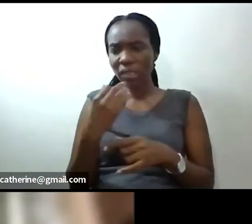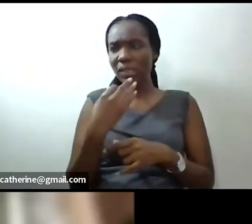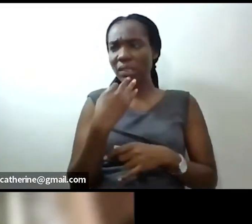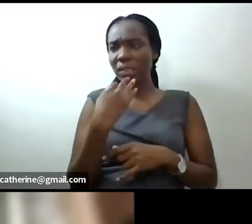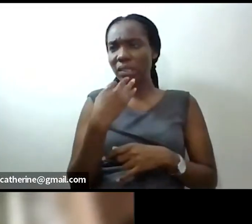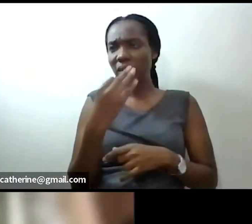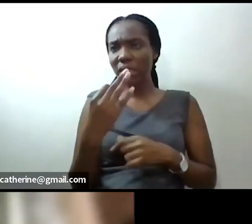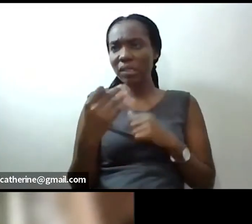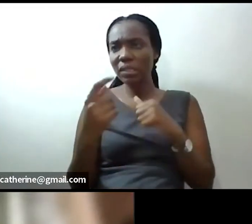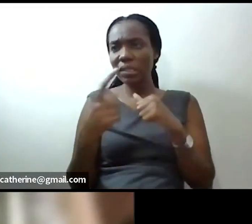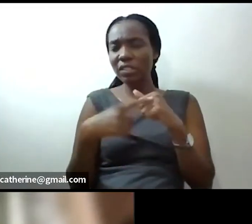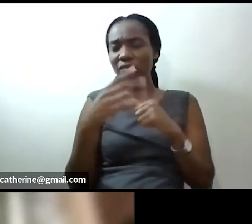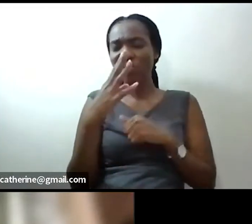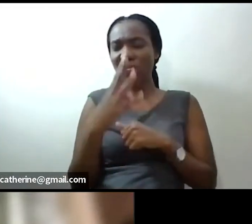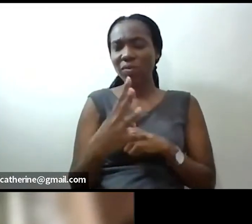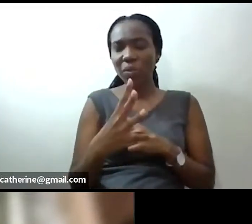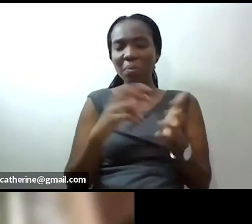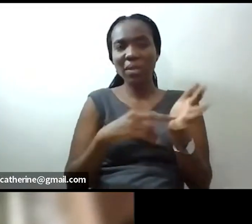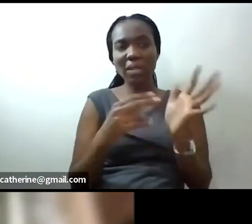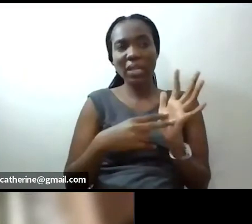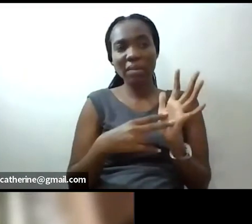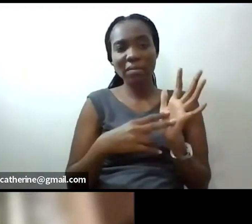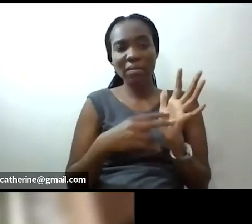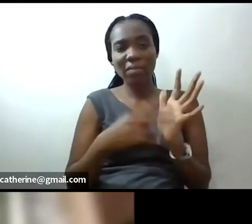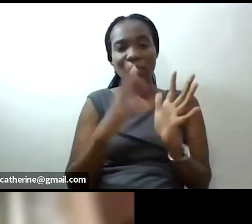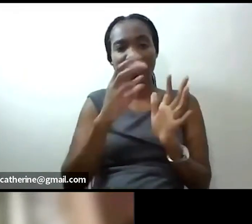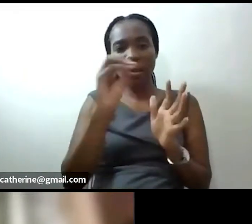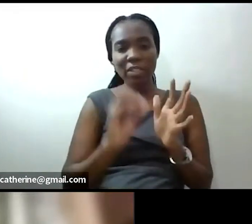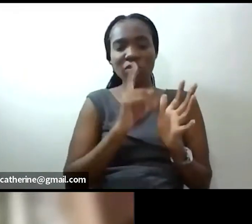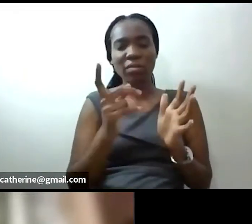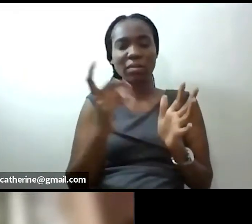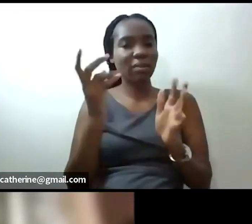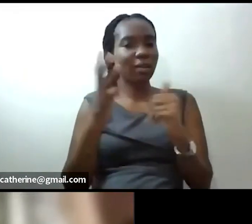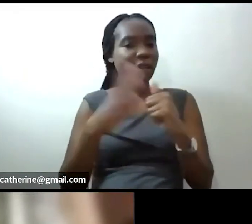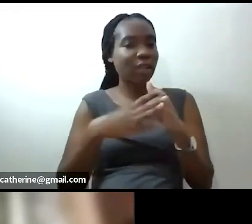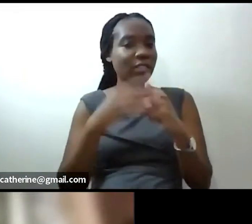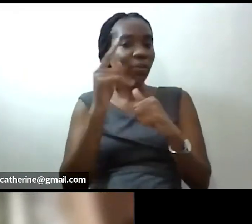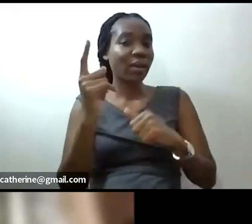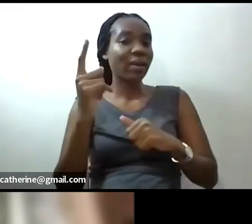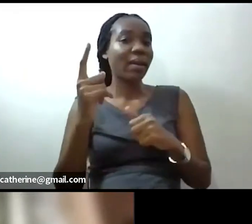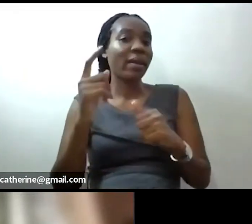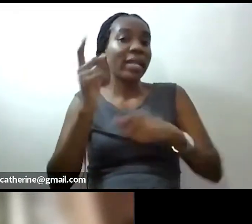the 91 days is paying about 14.5. The 182 days is paying